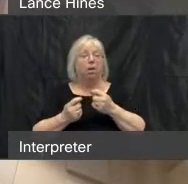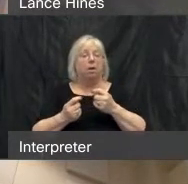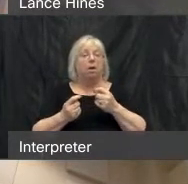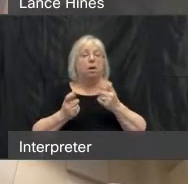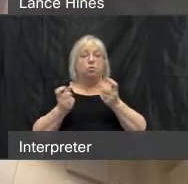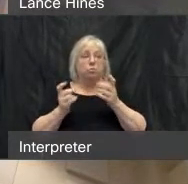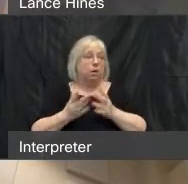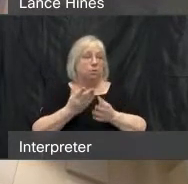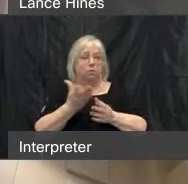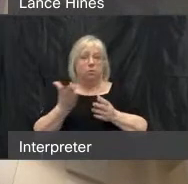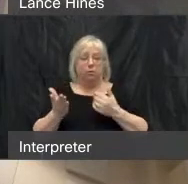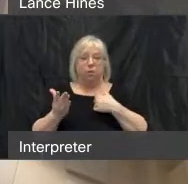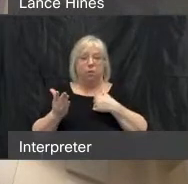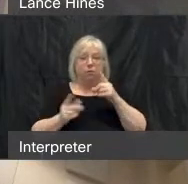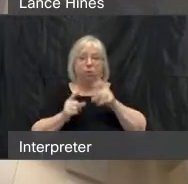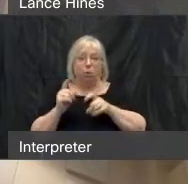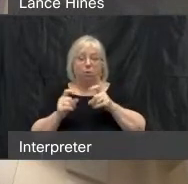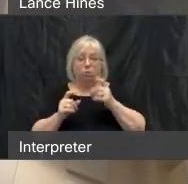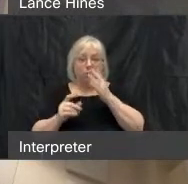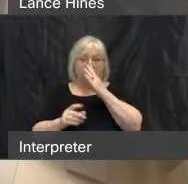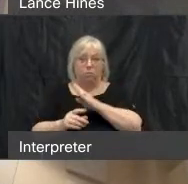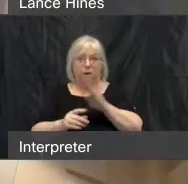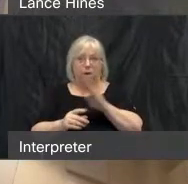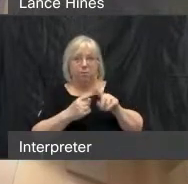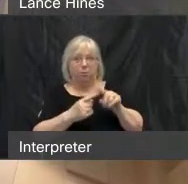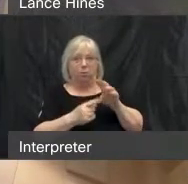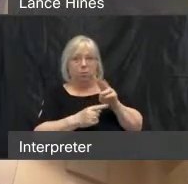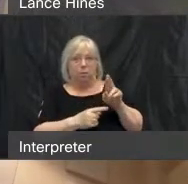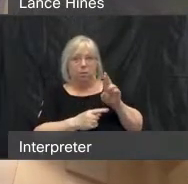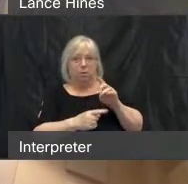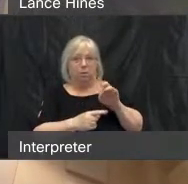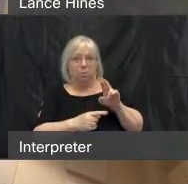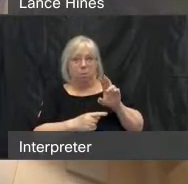those questions to Mr. Moore,